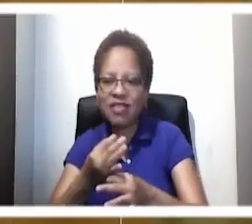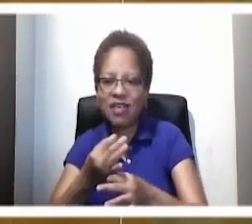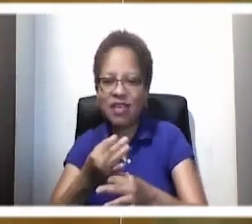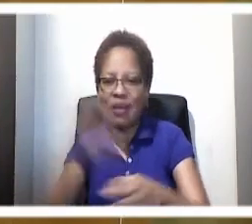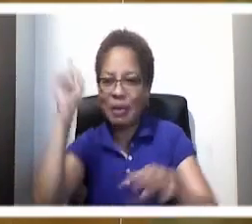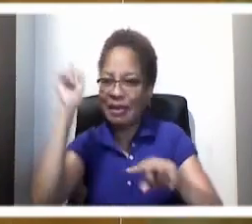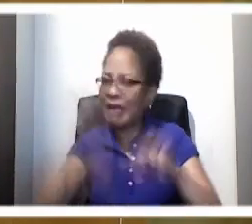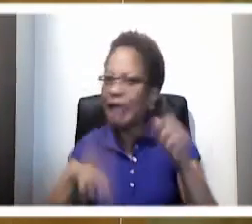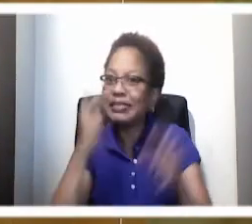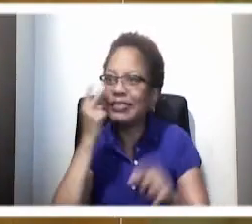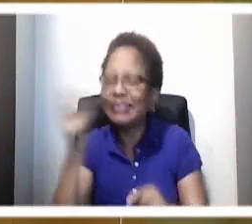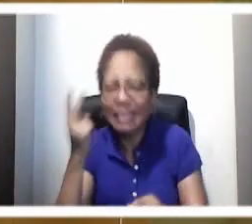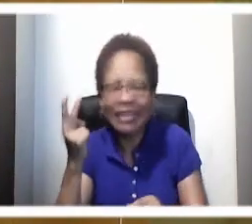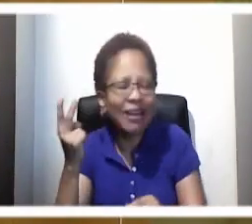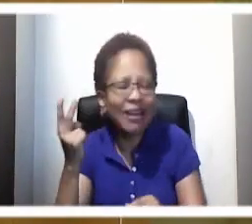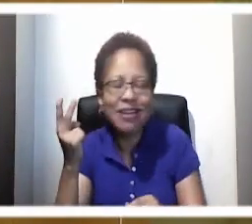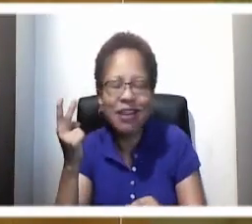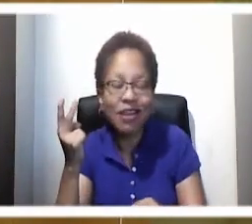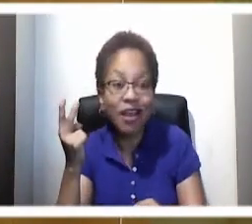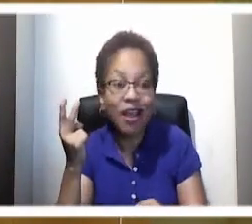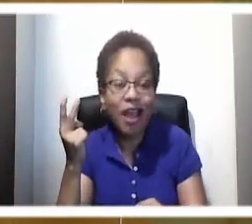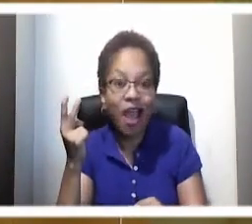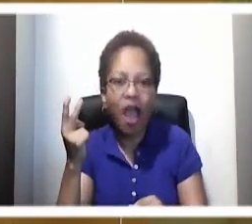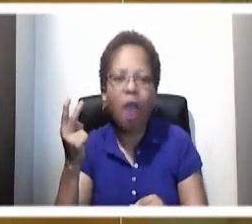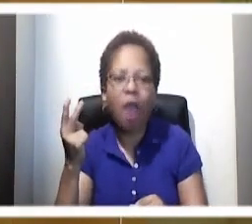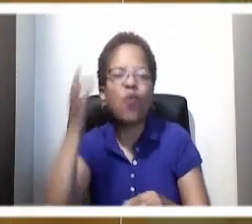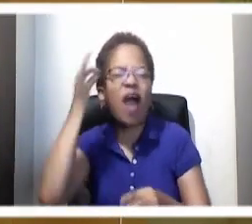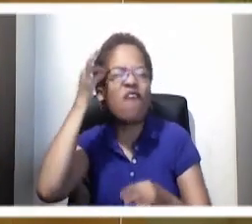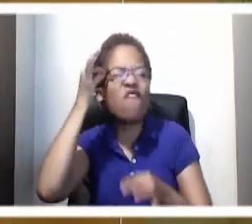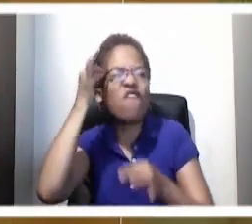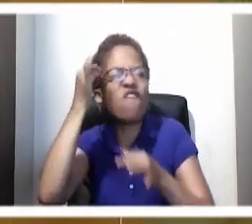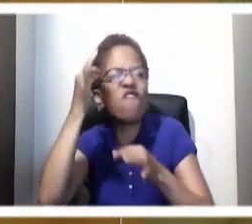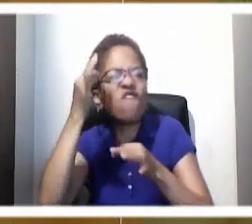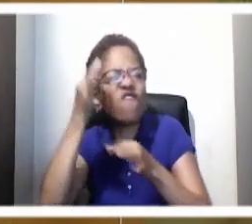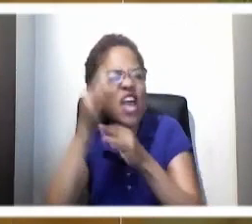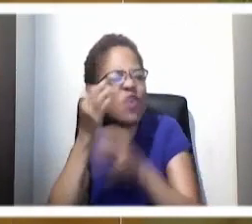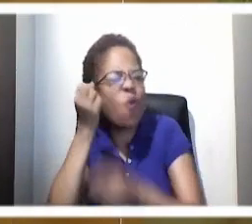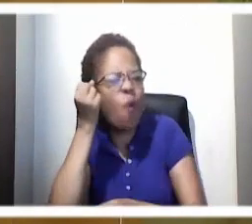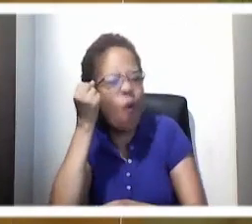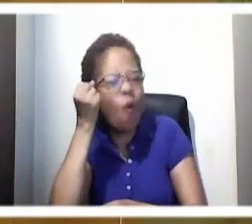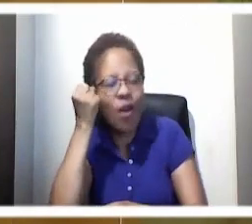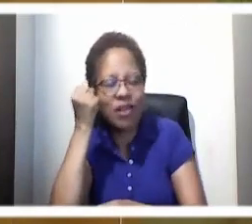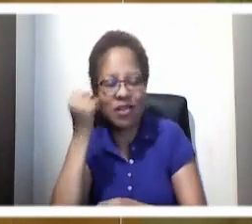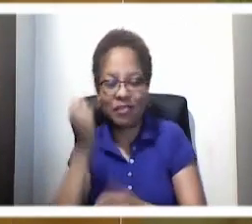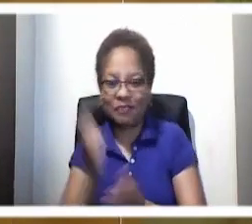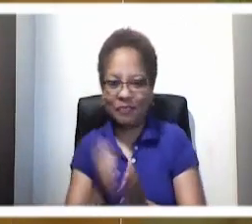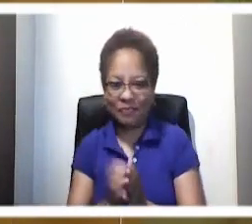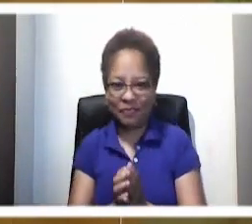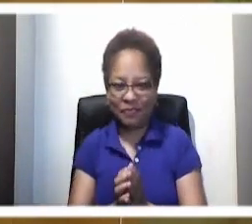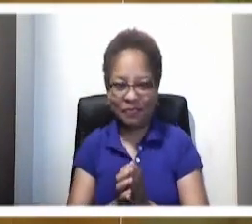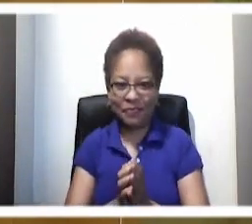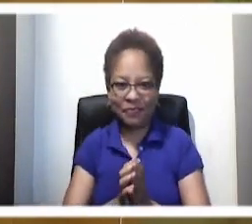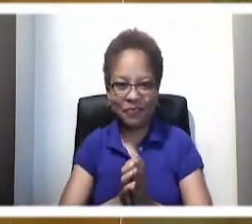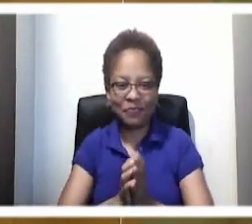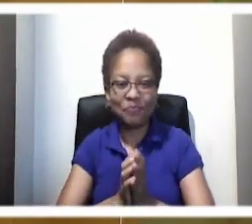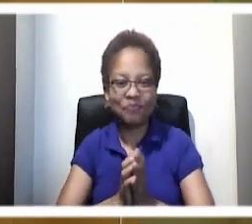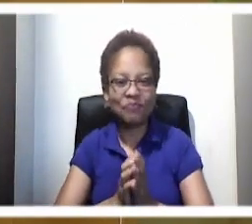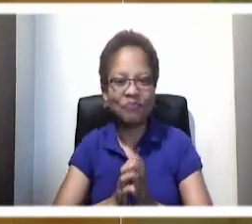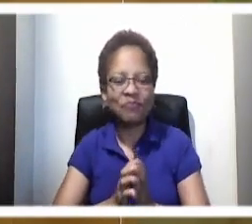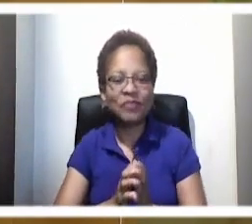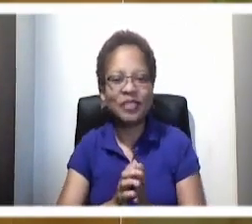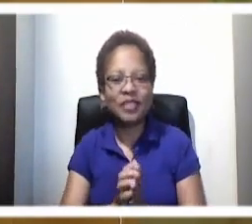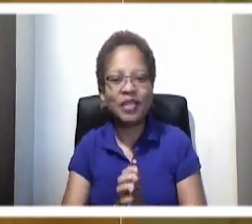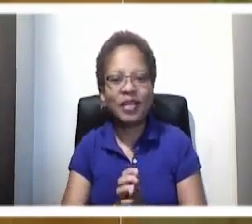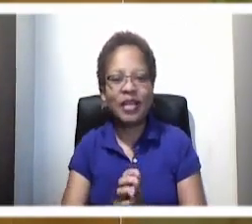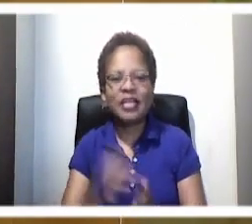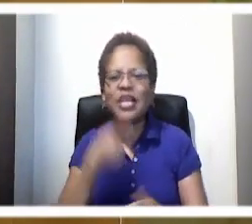There, Joseph Goldstein tells this wonderful parable of an